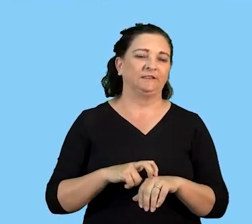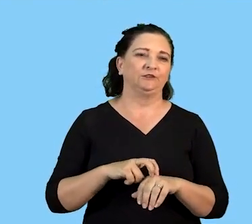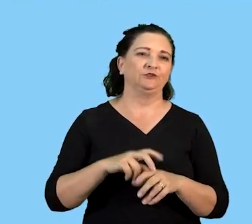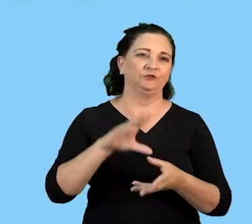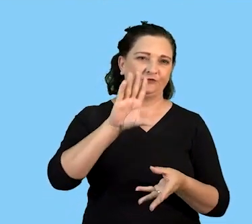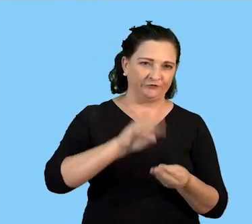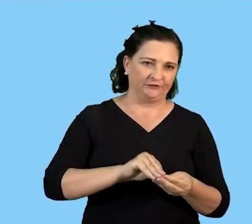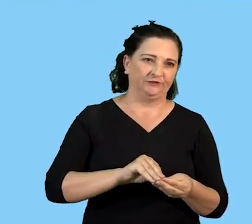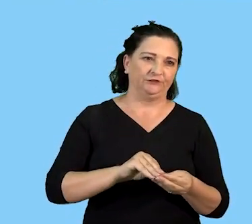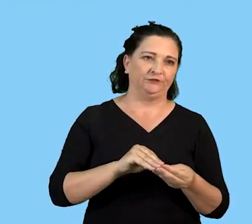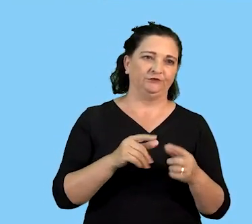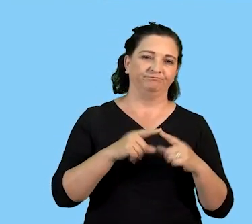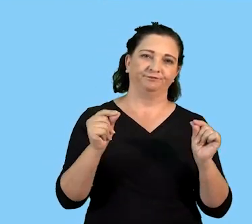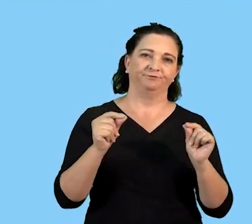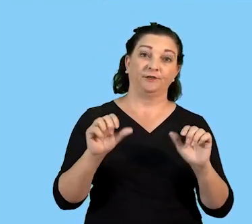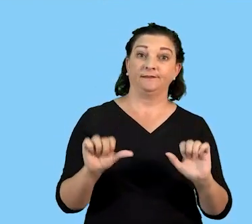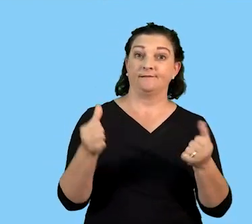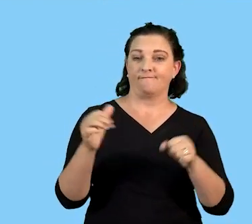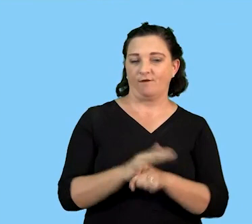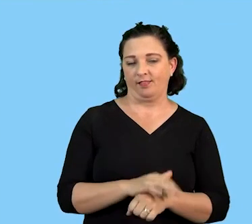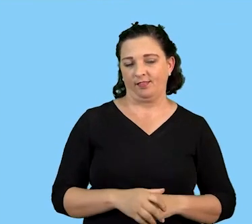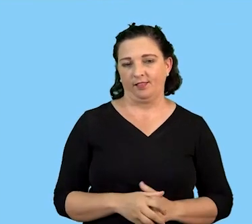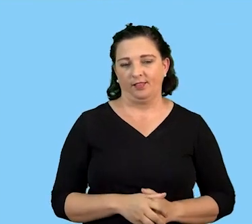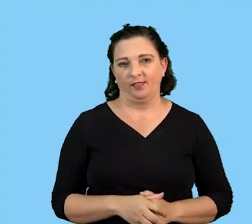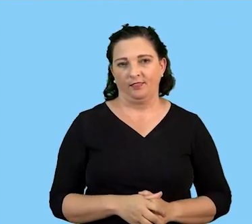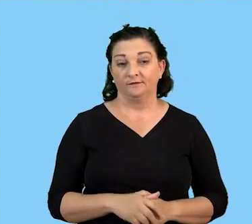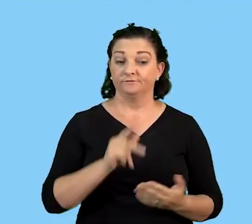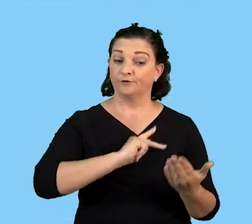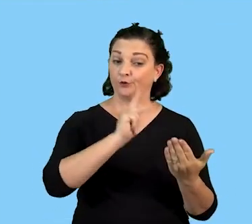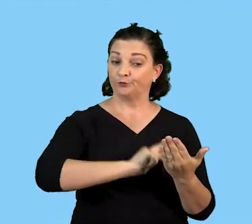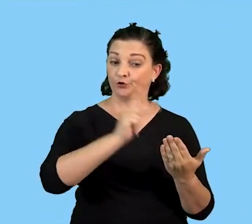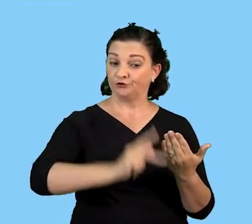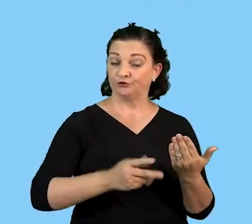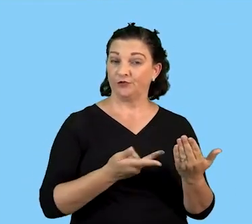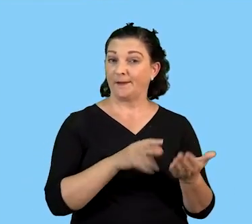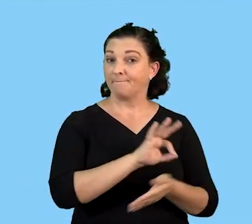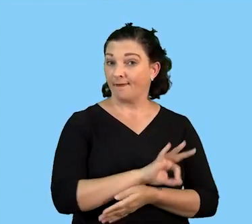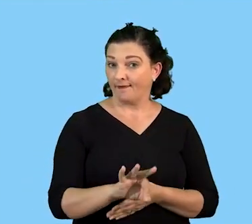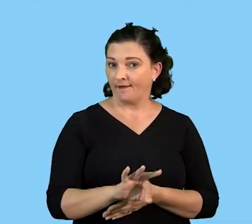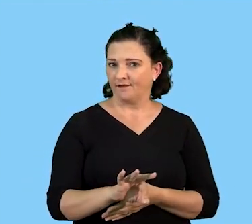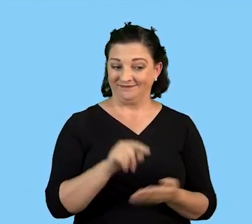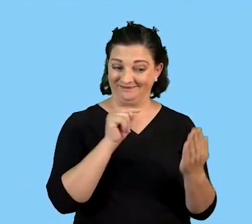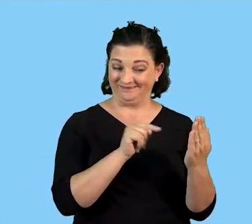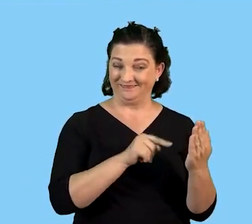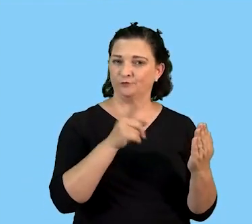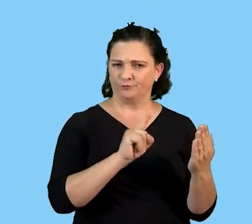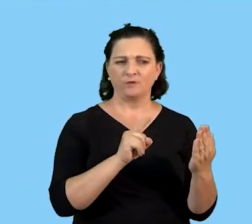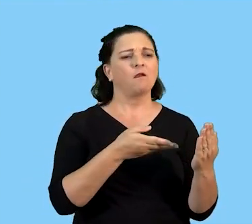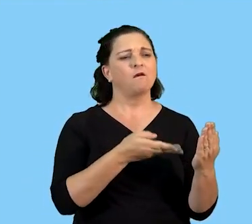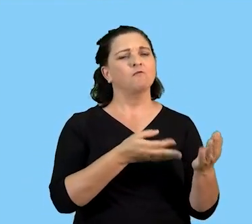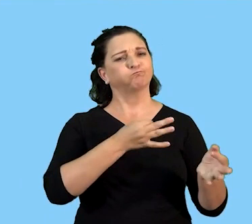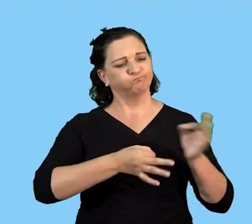a project successfully. So basically, a project planning, it is a description of